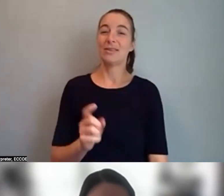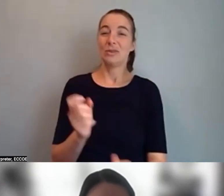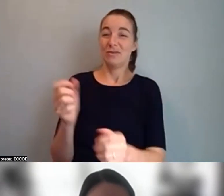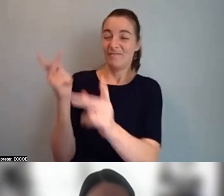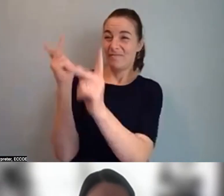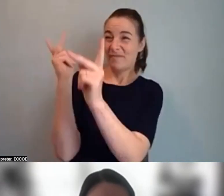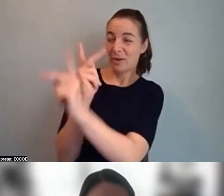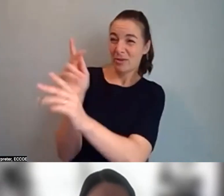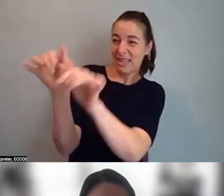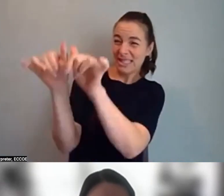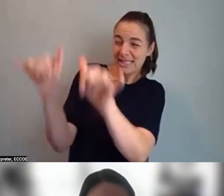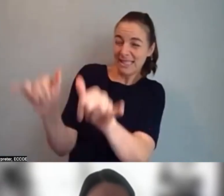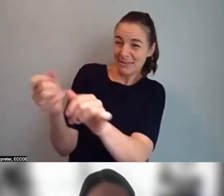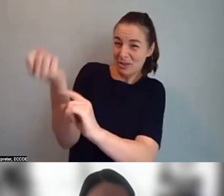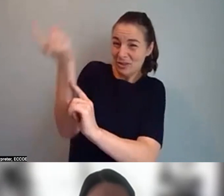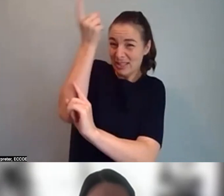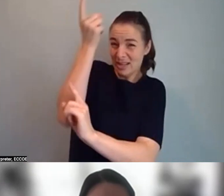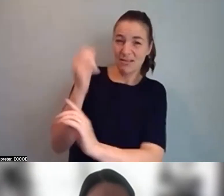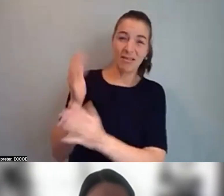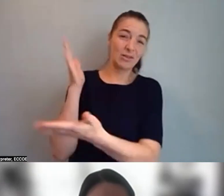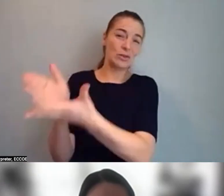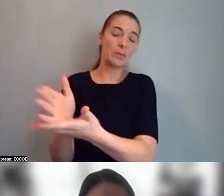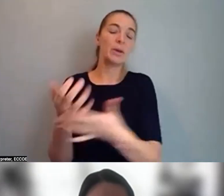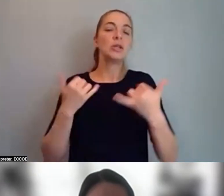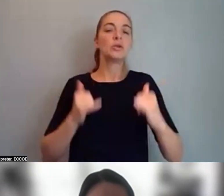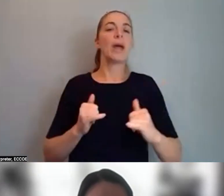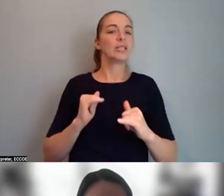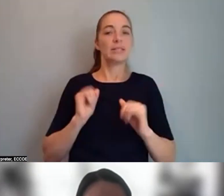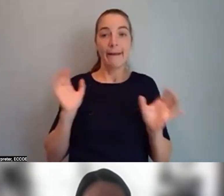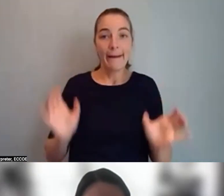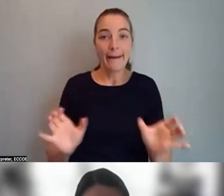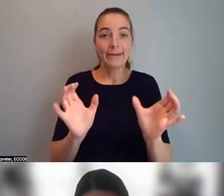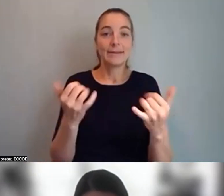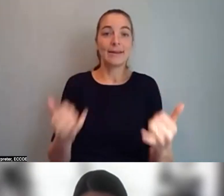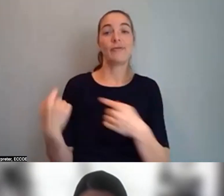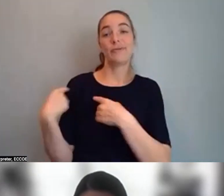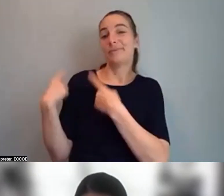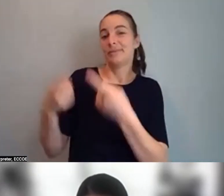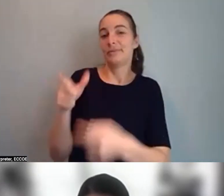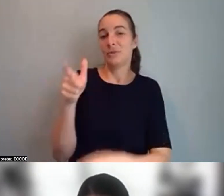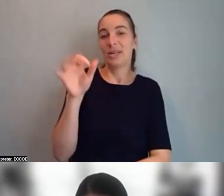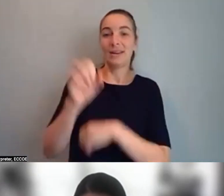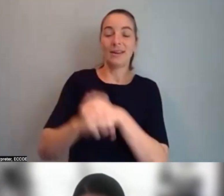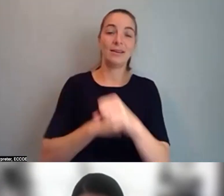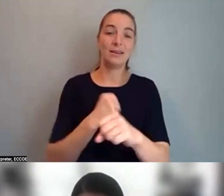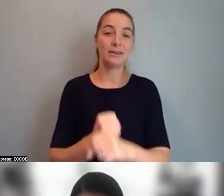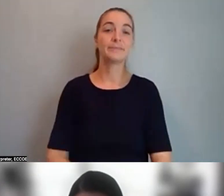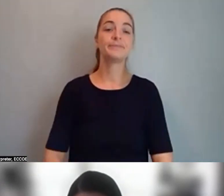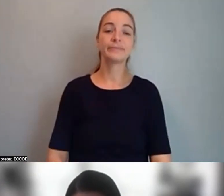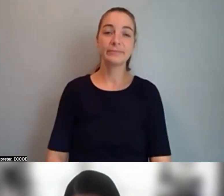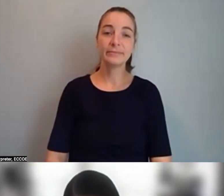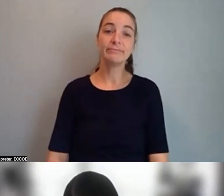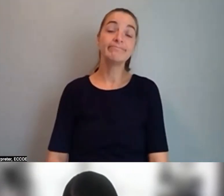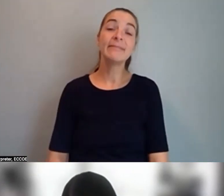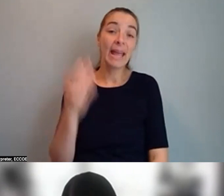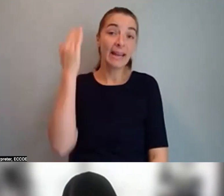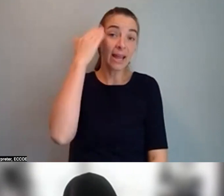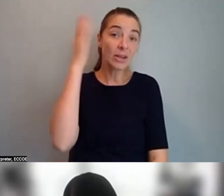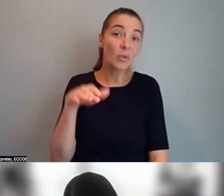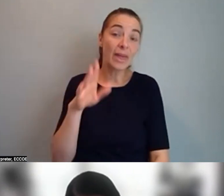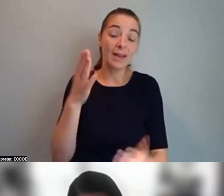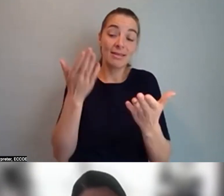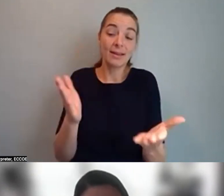that things do change. There is more acceptance, awareness that these are problems. And that there are more people and institutions